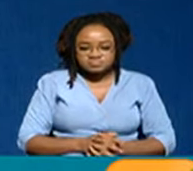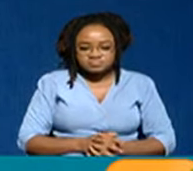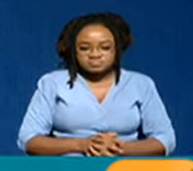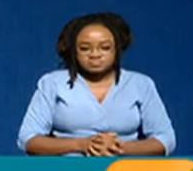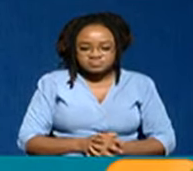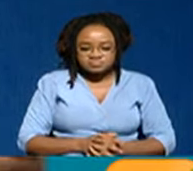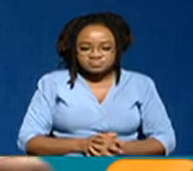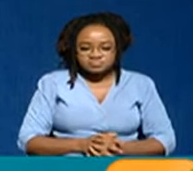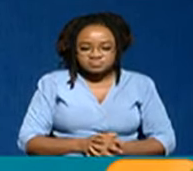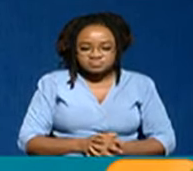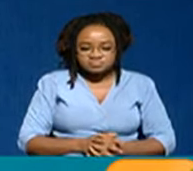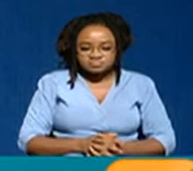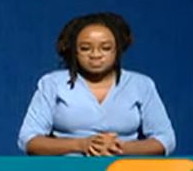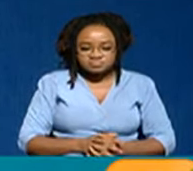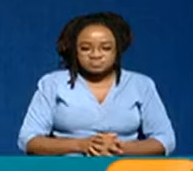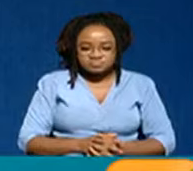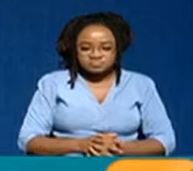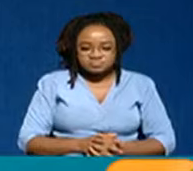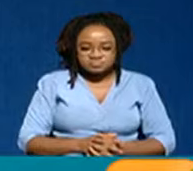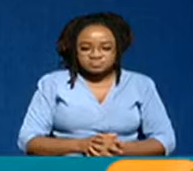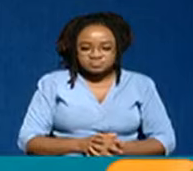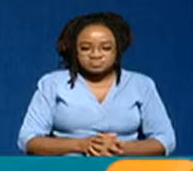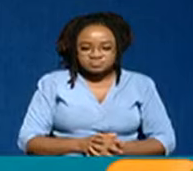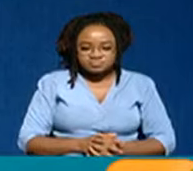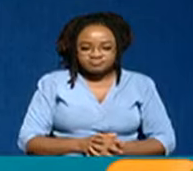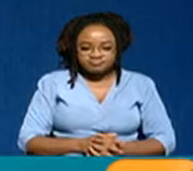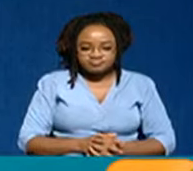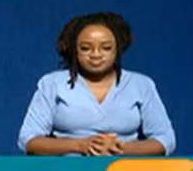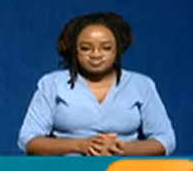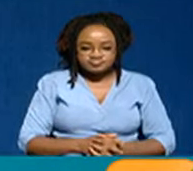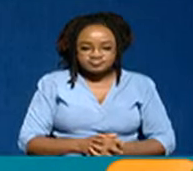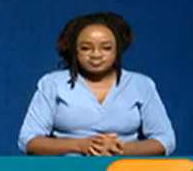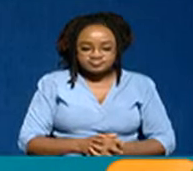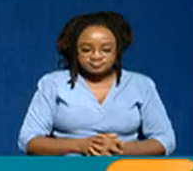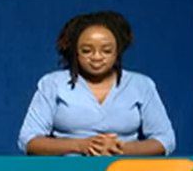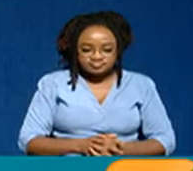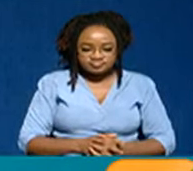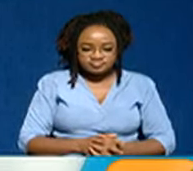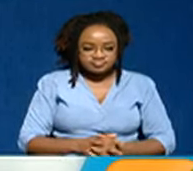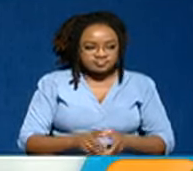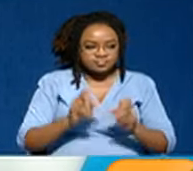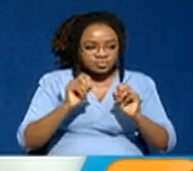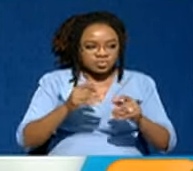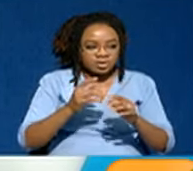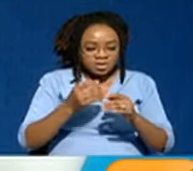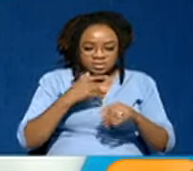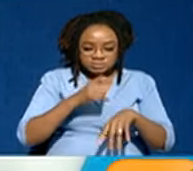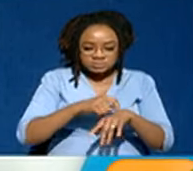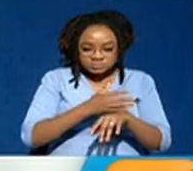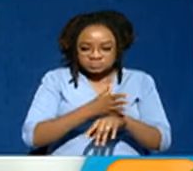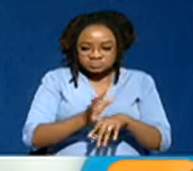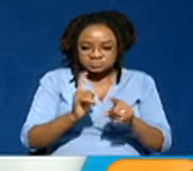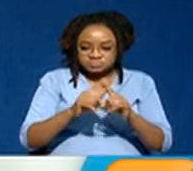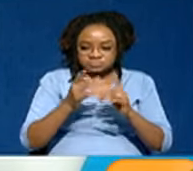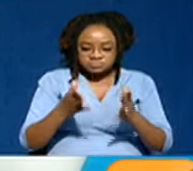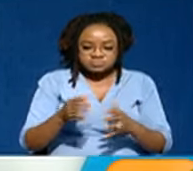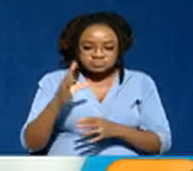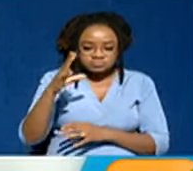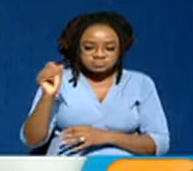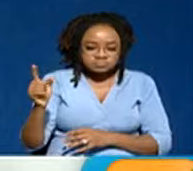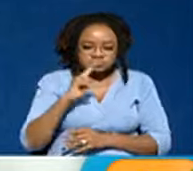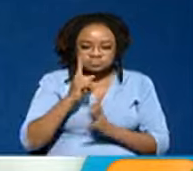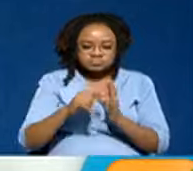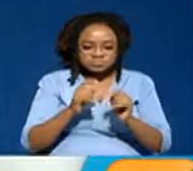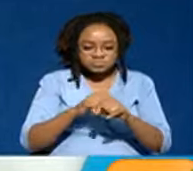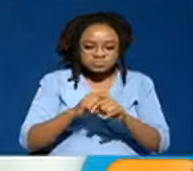they're losing is the chains that have bound them into this particular difficult environment of working. Okay, Washira, we're running out of time here, but the CS Nakubicha says that when she